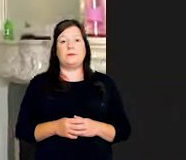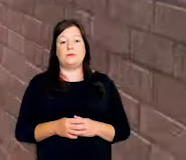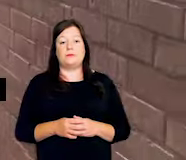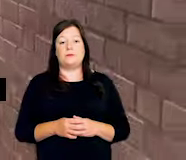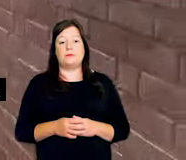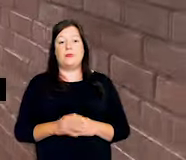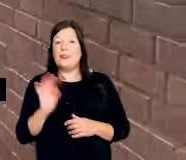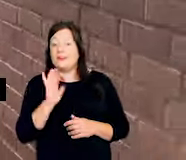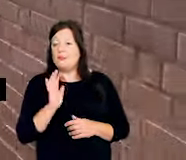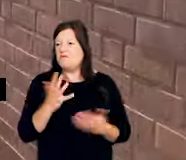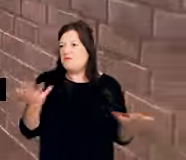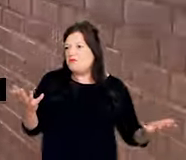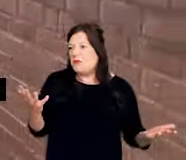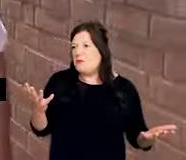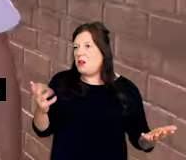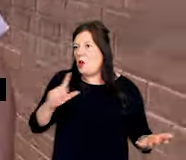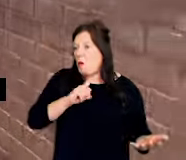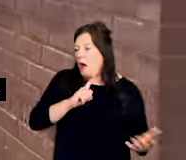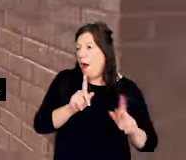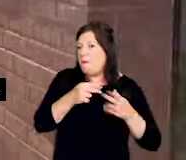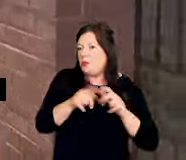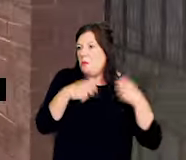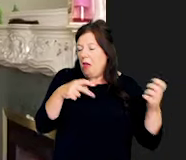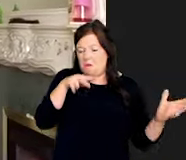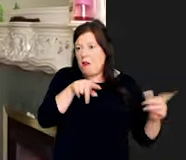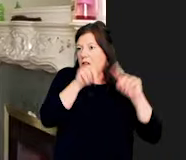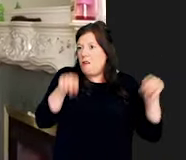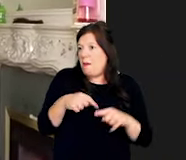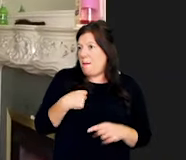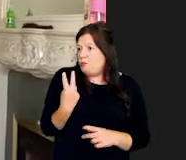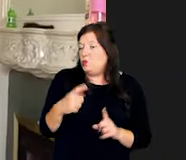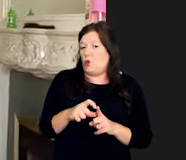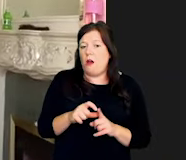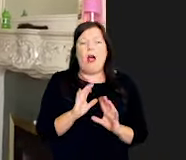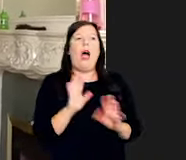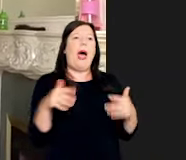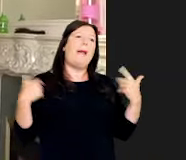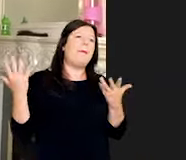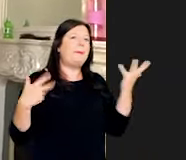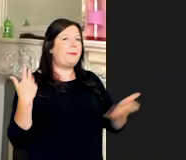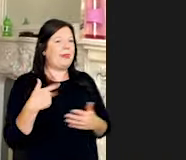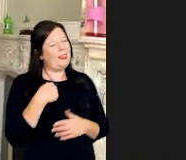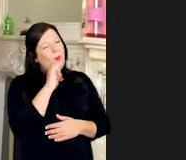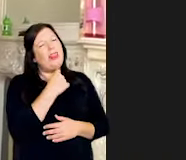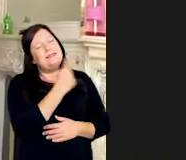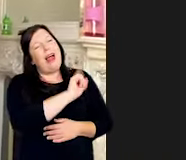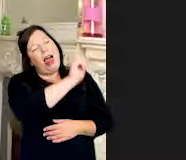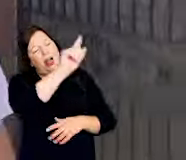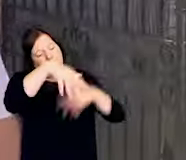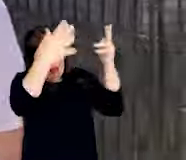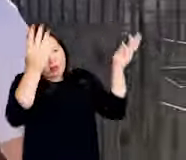Hello? Patience, why the hell are my daughters on the front page of the newspaper? It's a long story, Dominic. I promise I'll tell you everything,